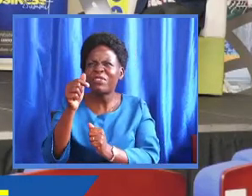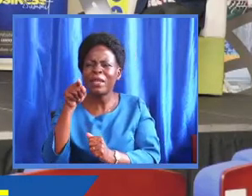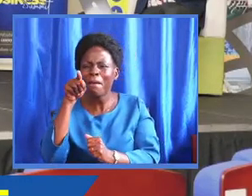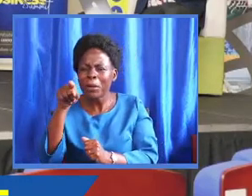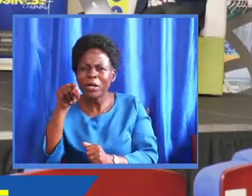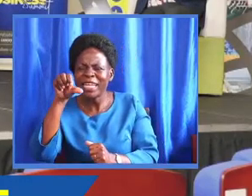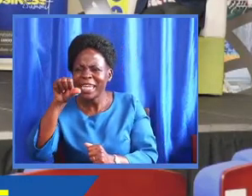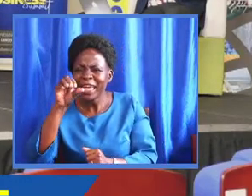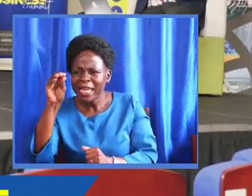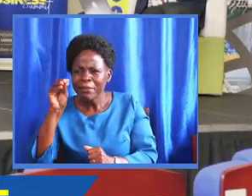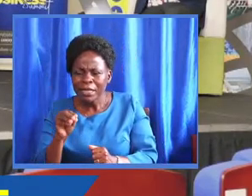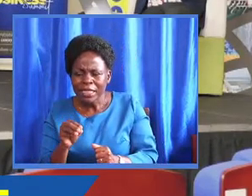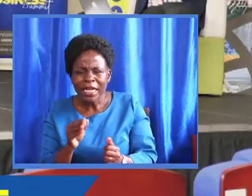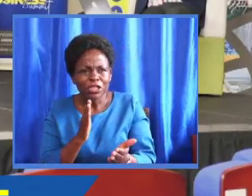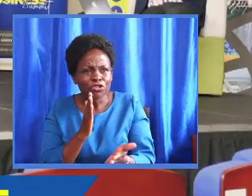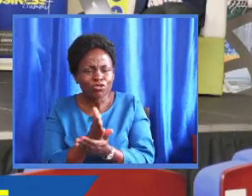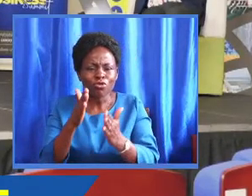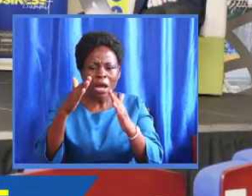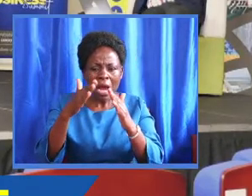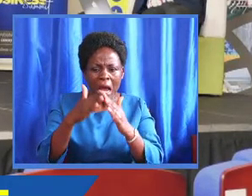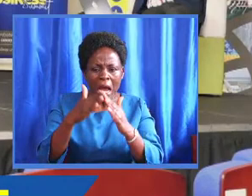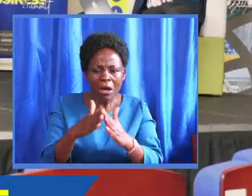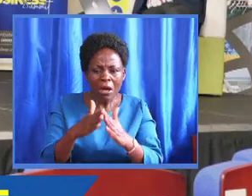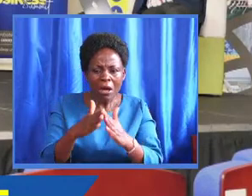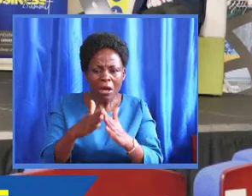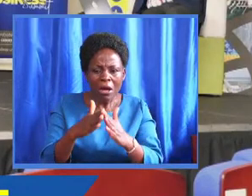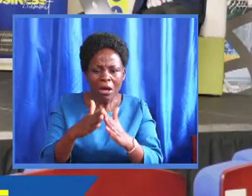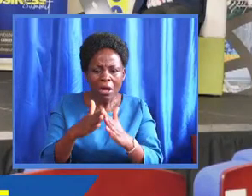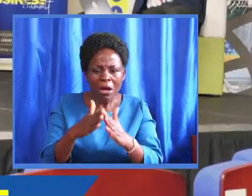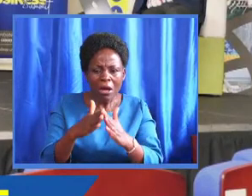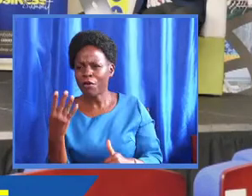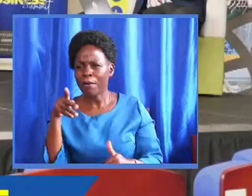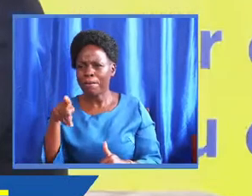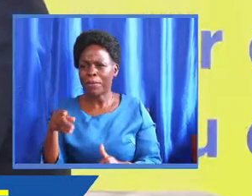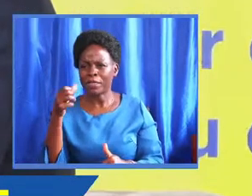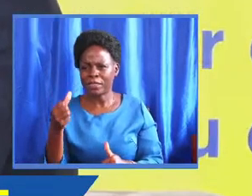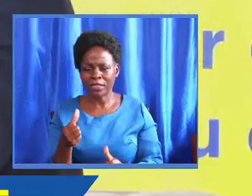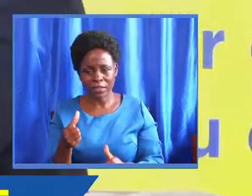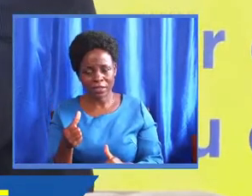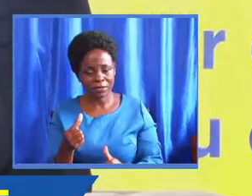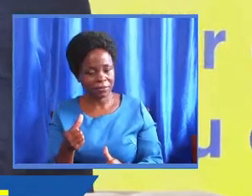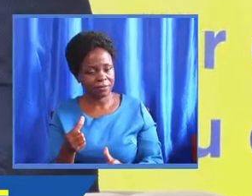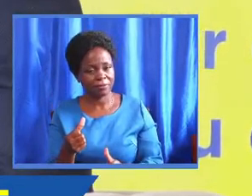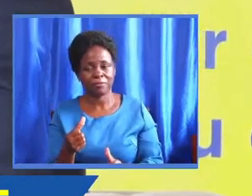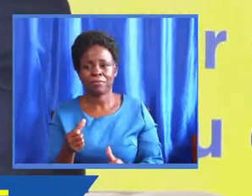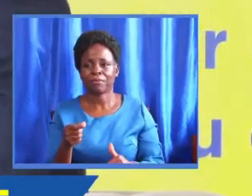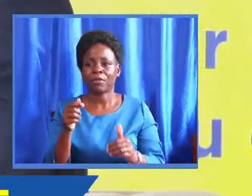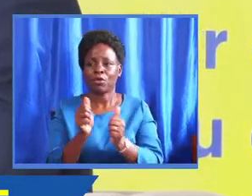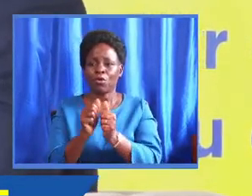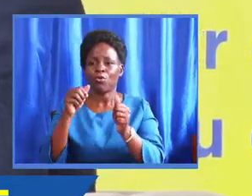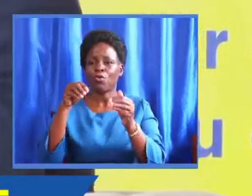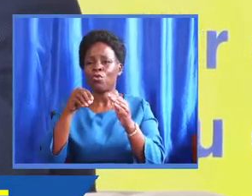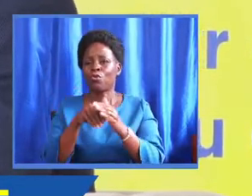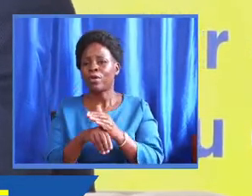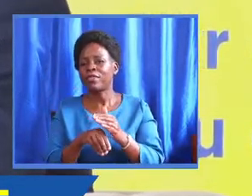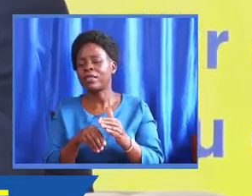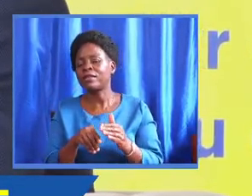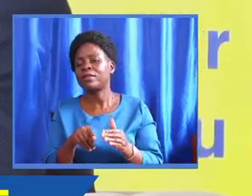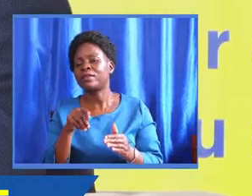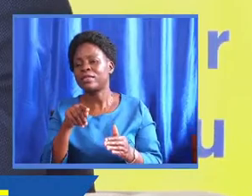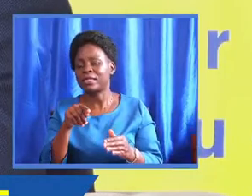and real estate declined by about 4.6. You know, and that's within this